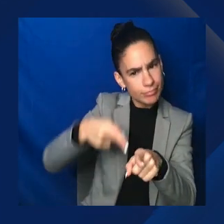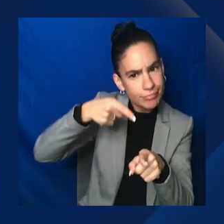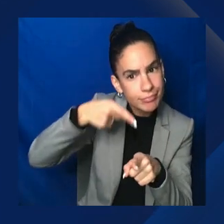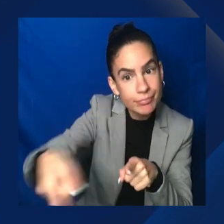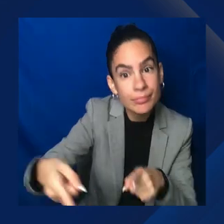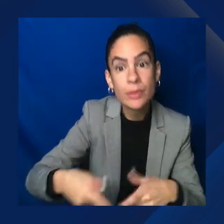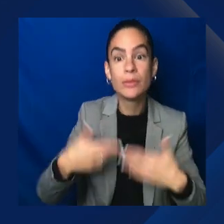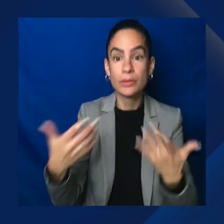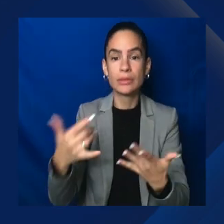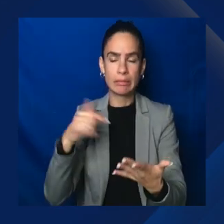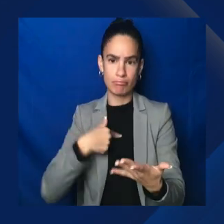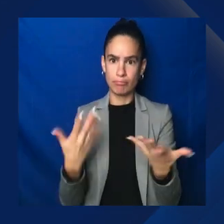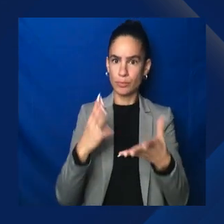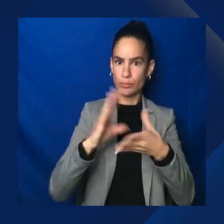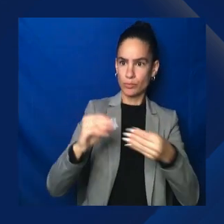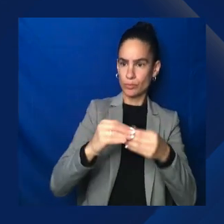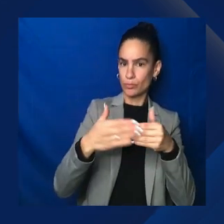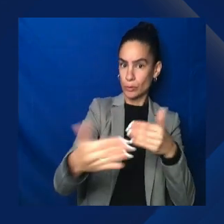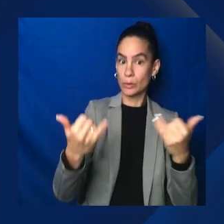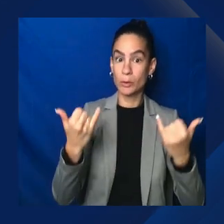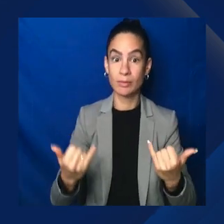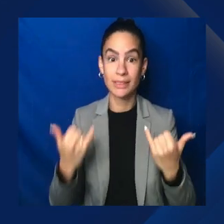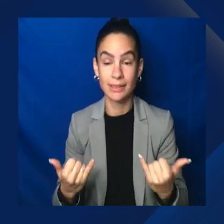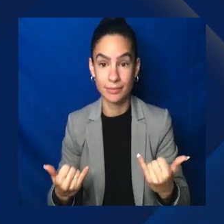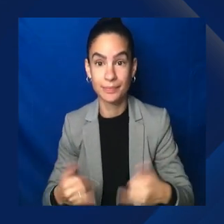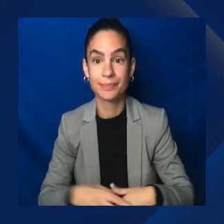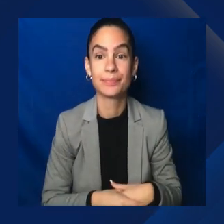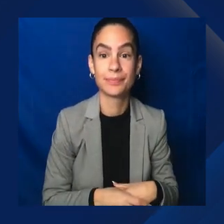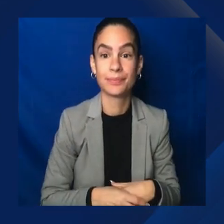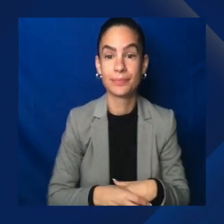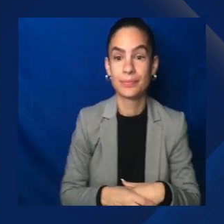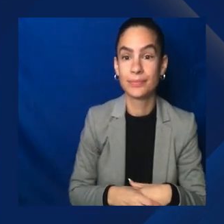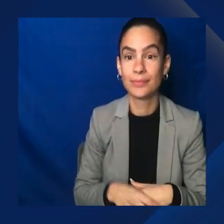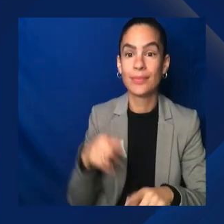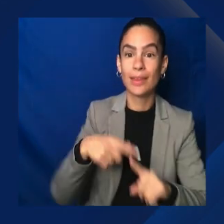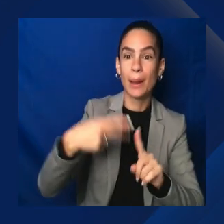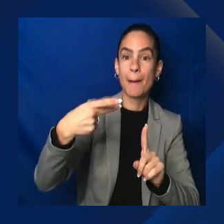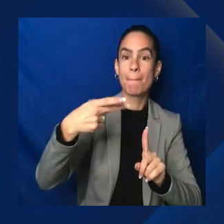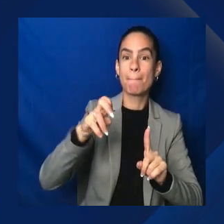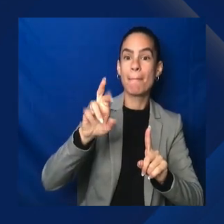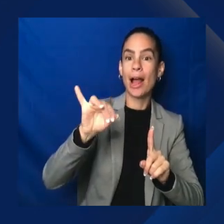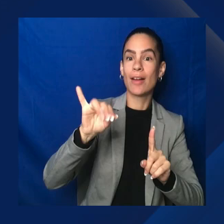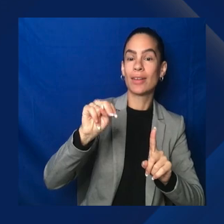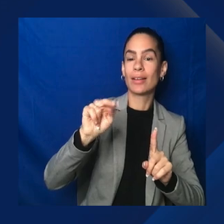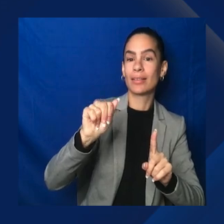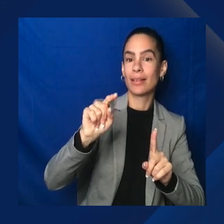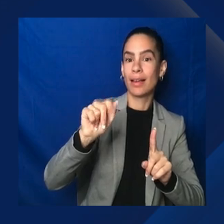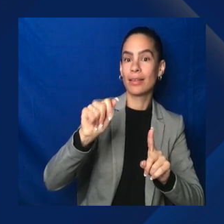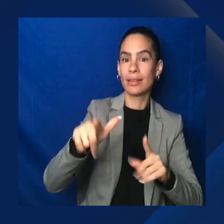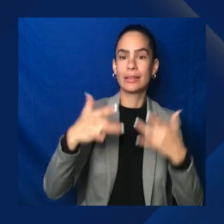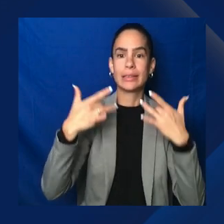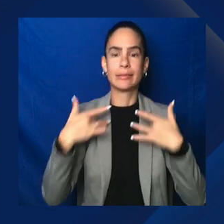The prevalence of perinatal depression, or PND as we call it, is